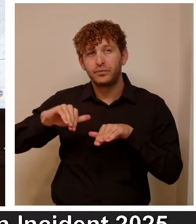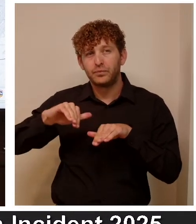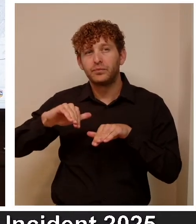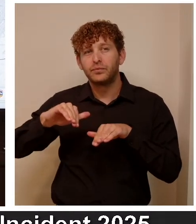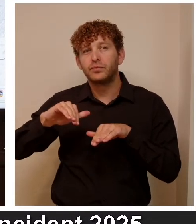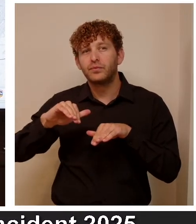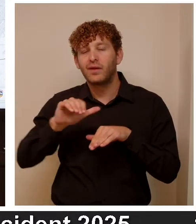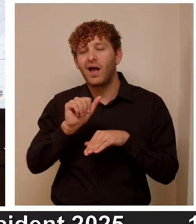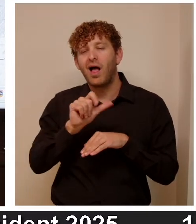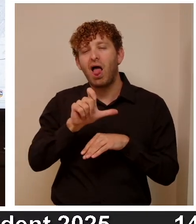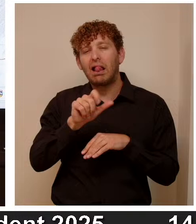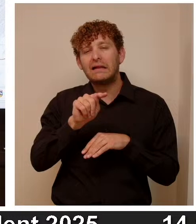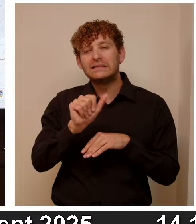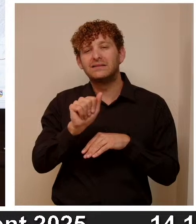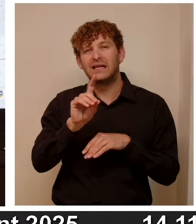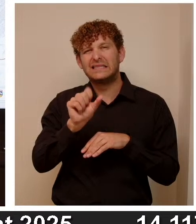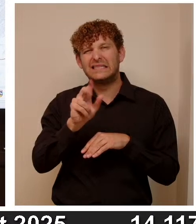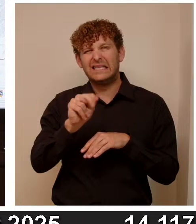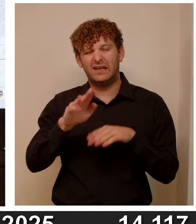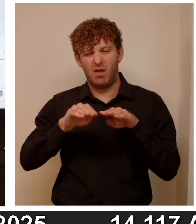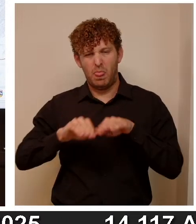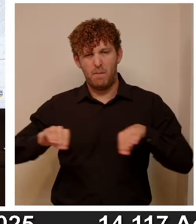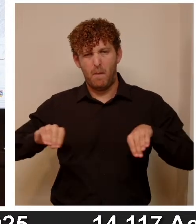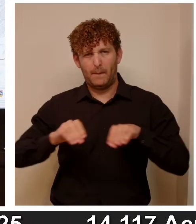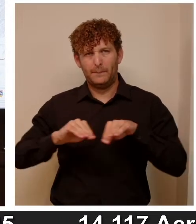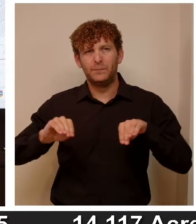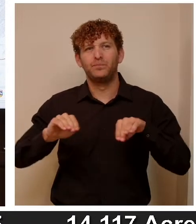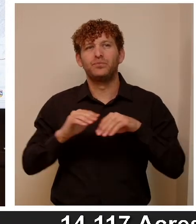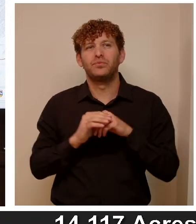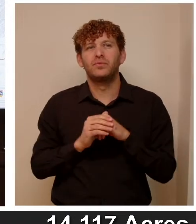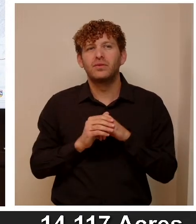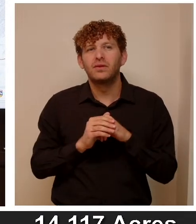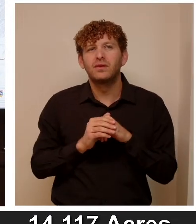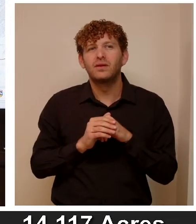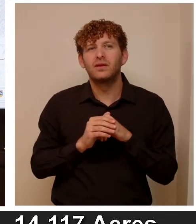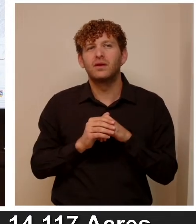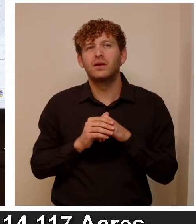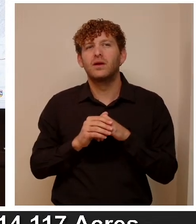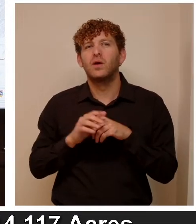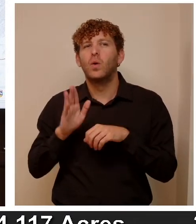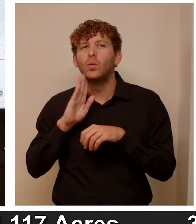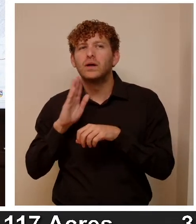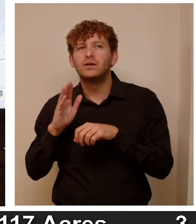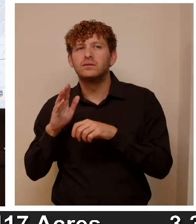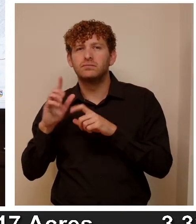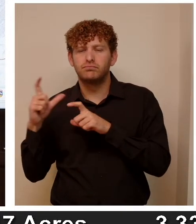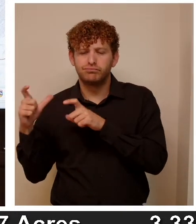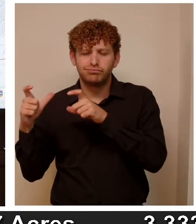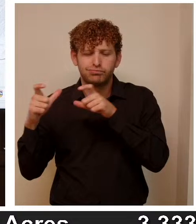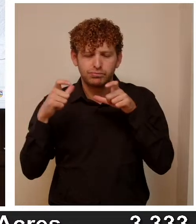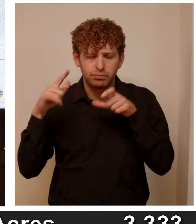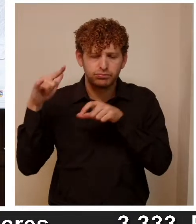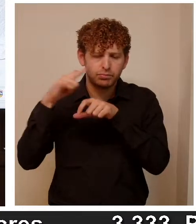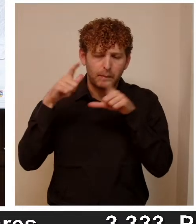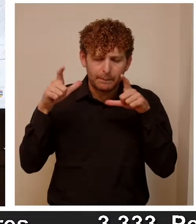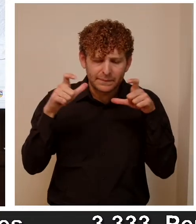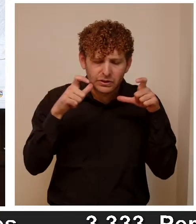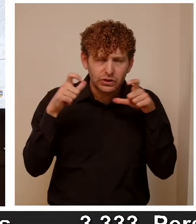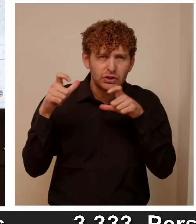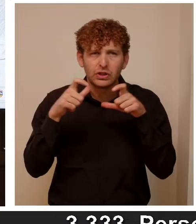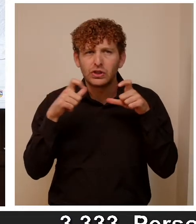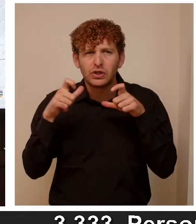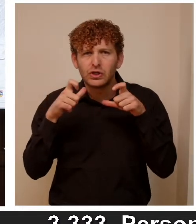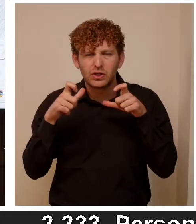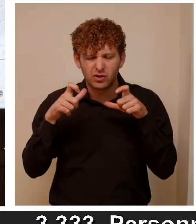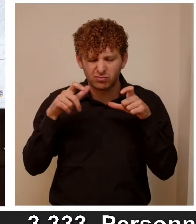heat. Our infrared can detect something, as small as a Weber kettle, so that